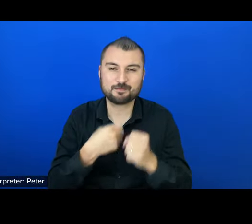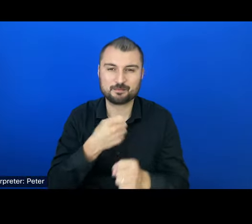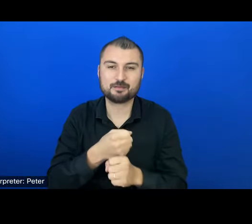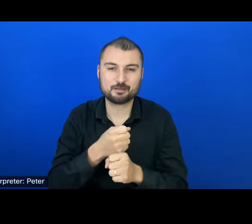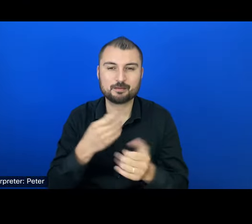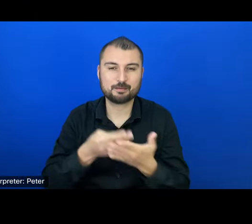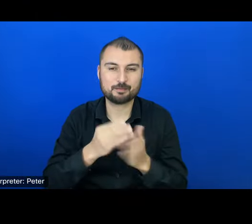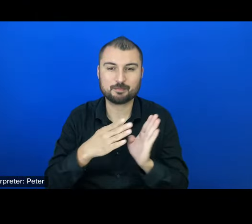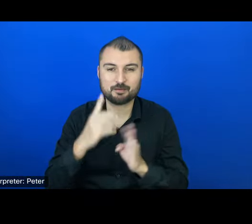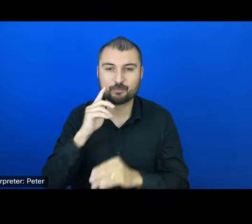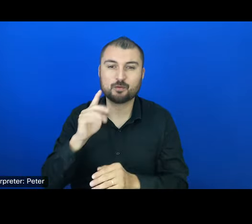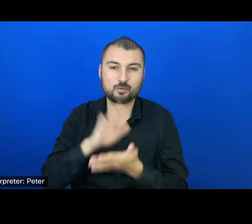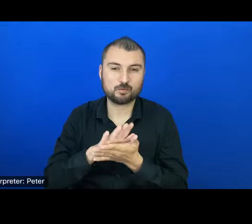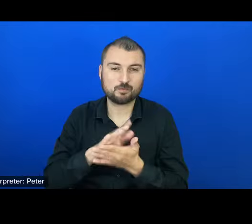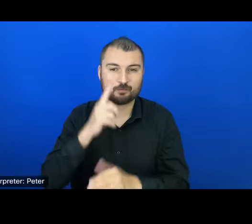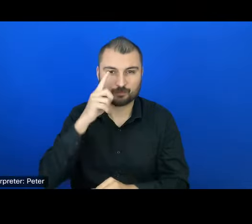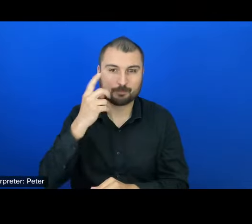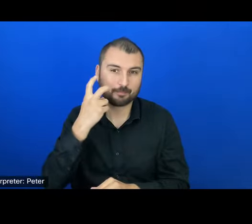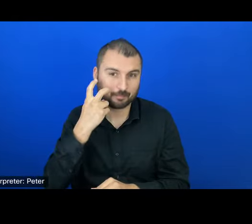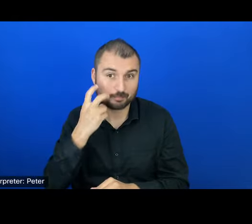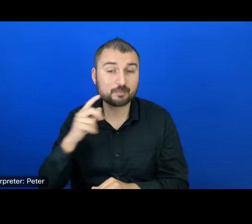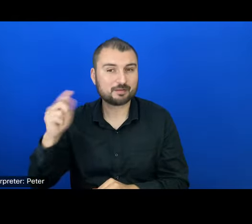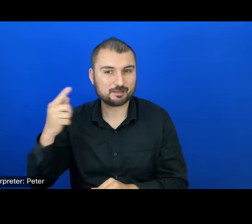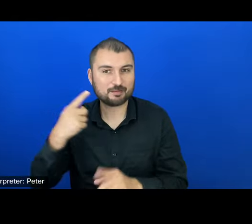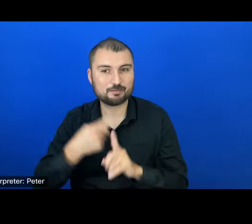blind. And seconded by